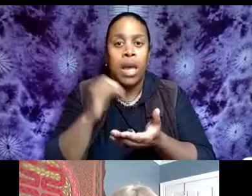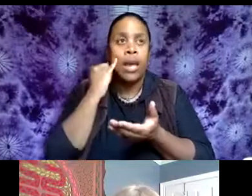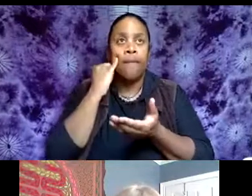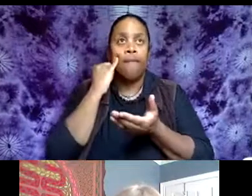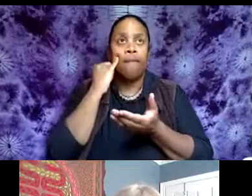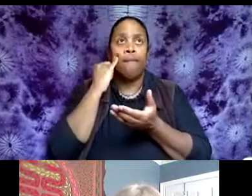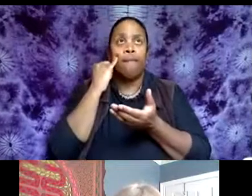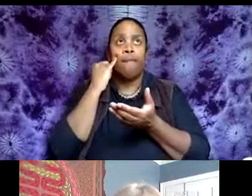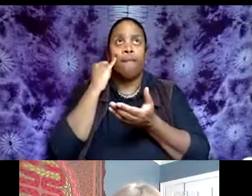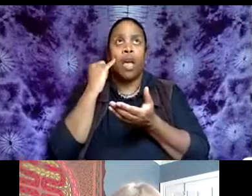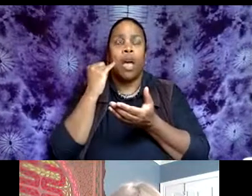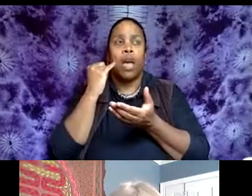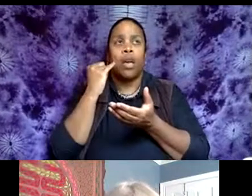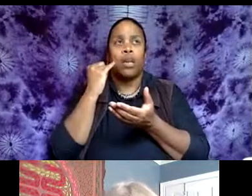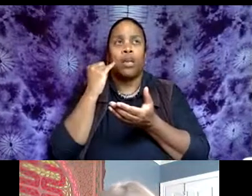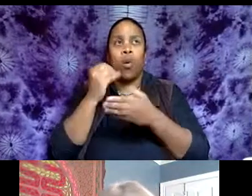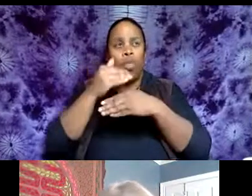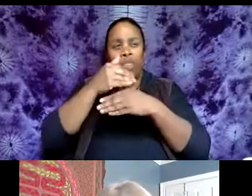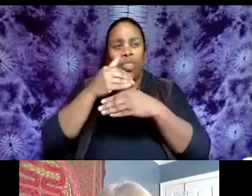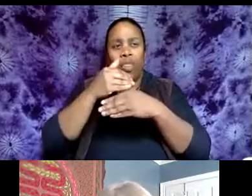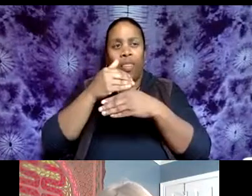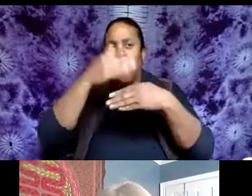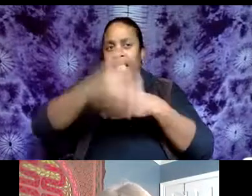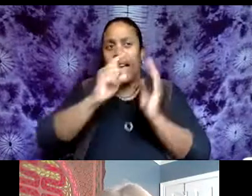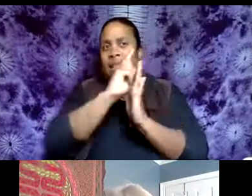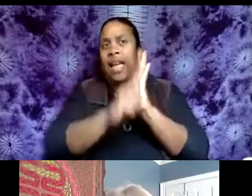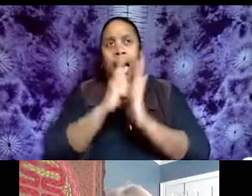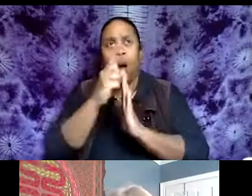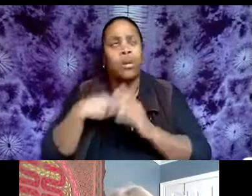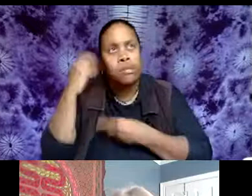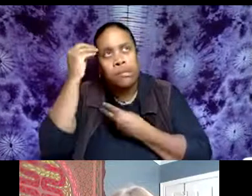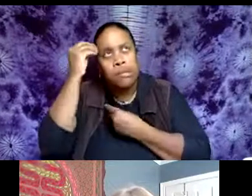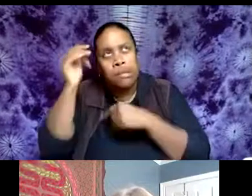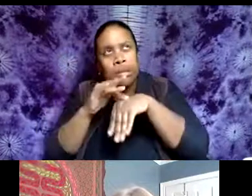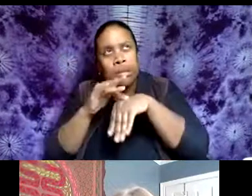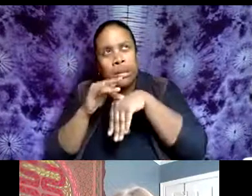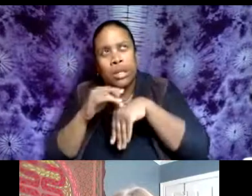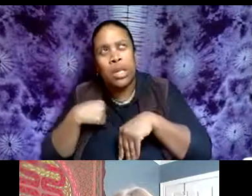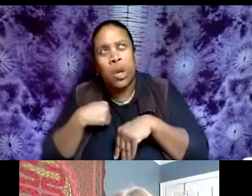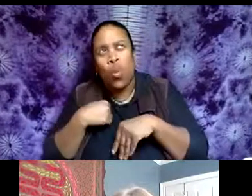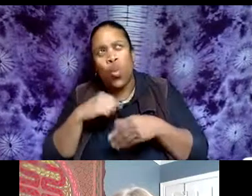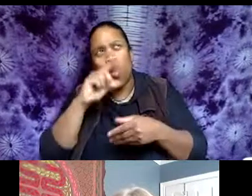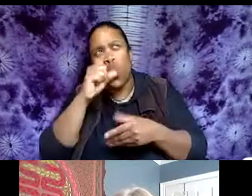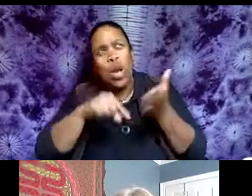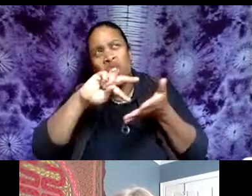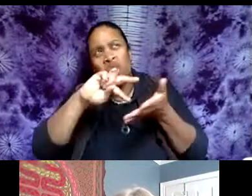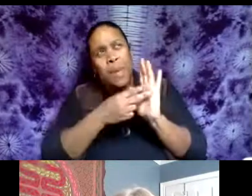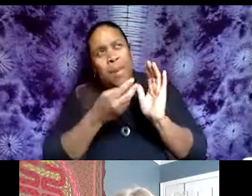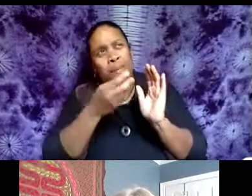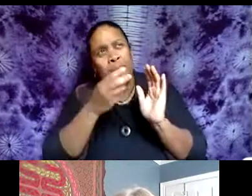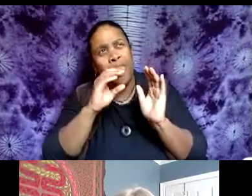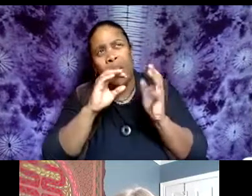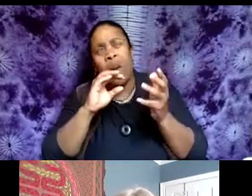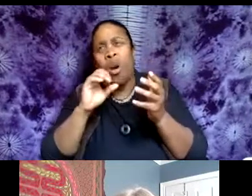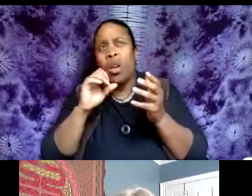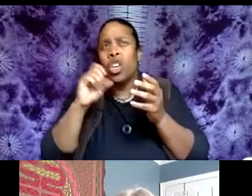going, what did she mean by that? Or should I call her again? You know, all of that sort of stuff. So that's, I would say like